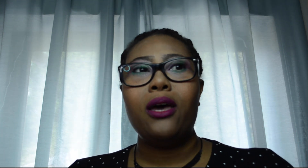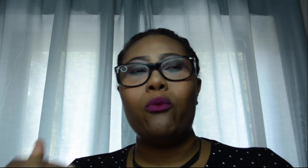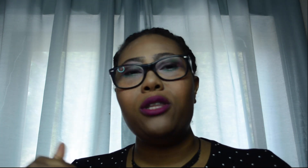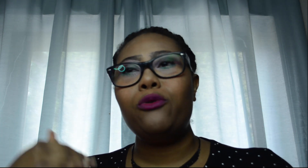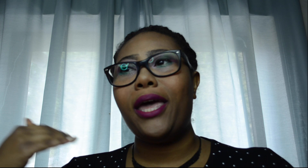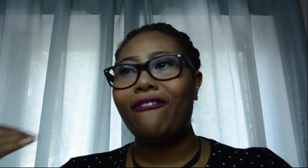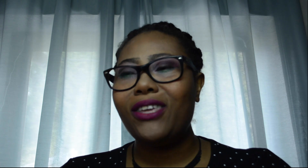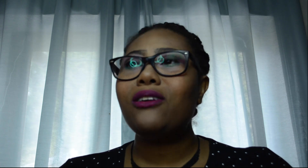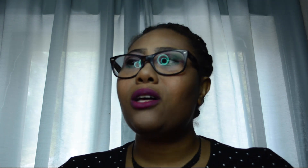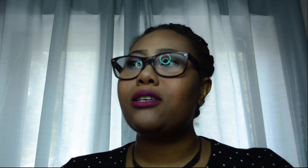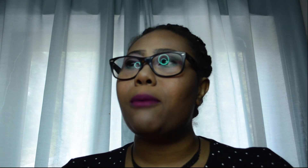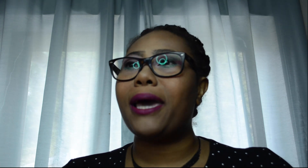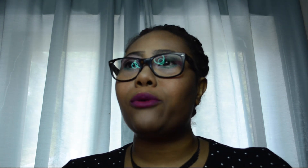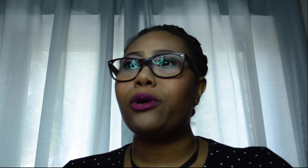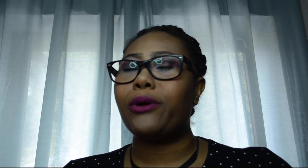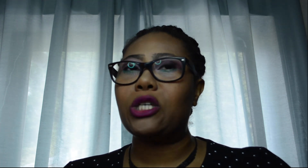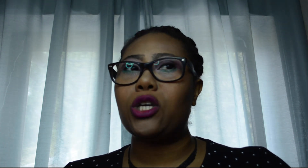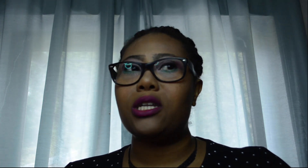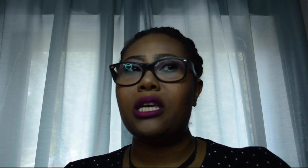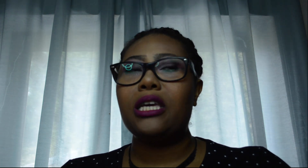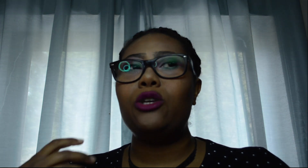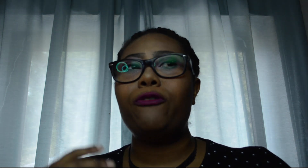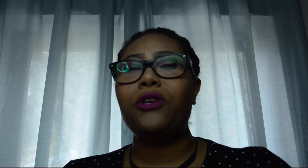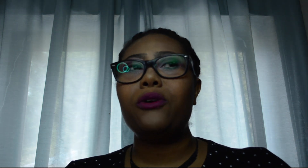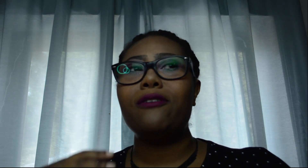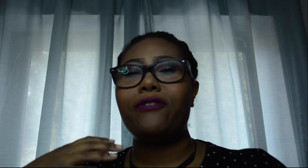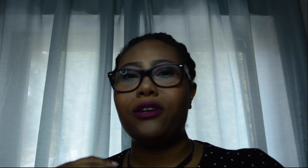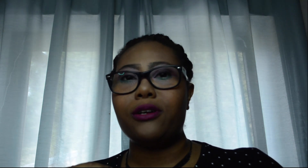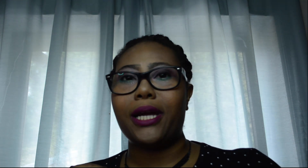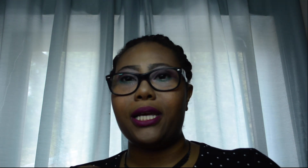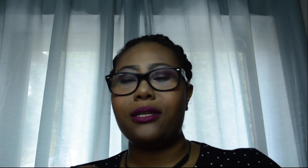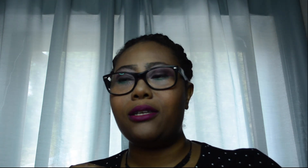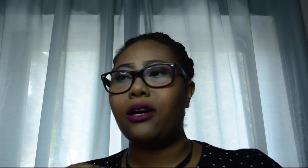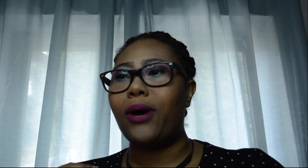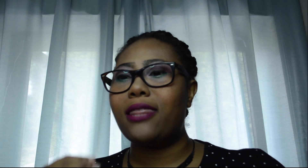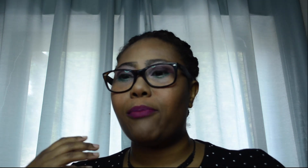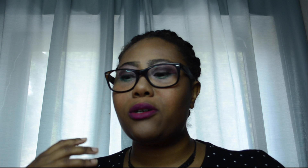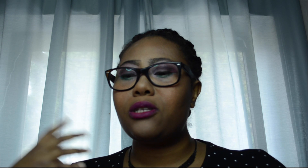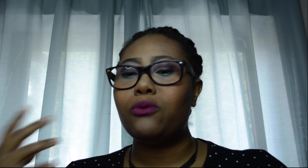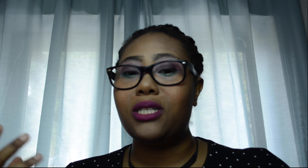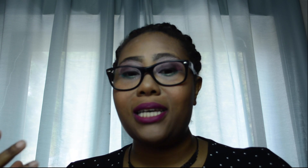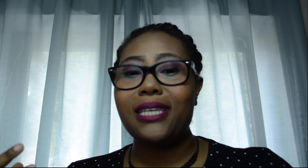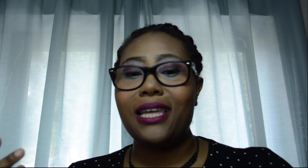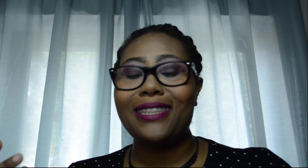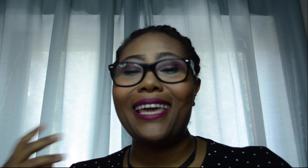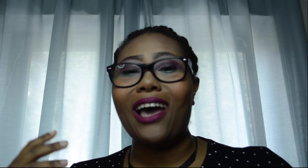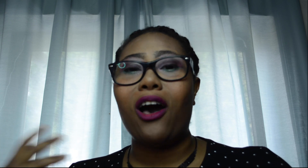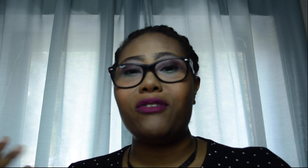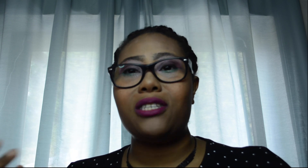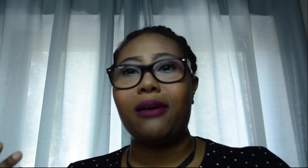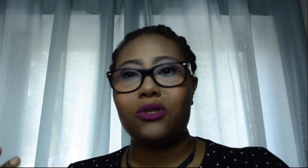know? When you feel a microaggression, you feel infuriated, you know? And the person who does it,